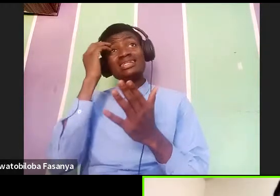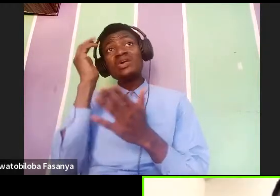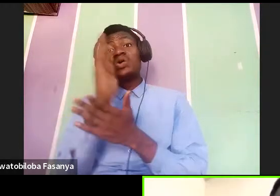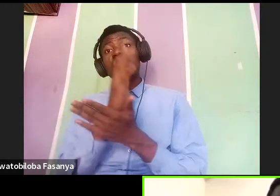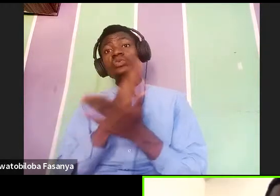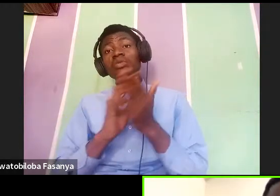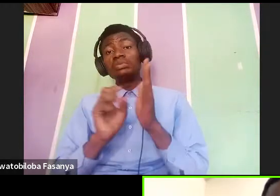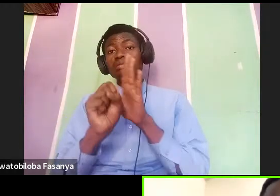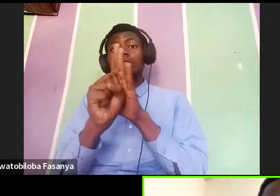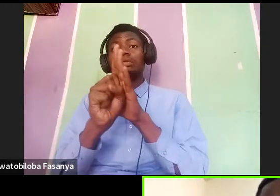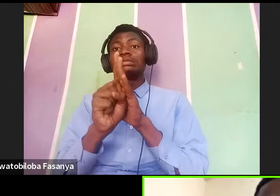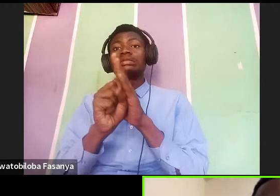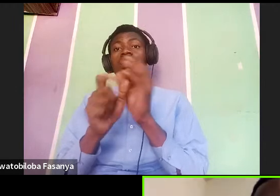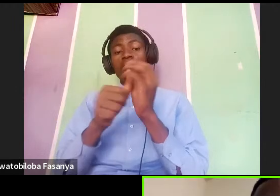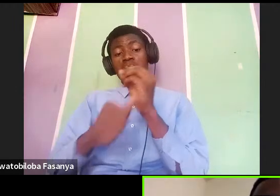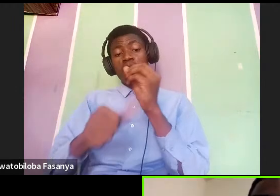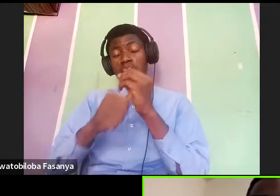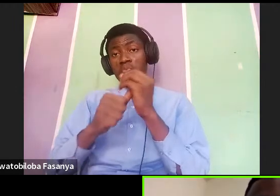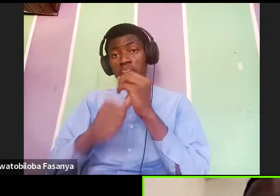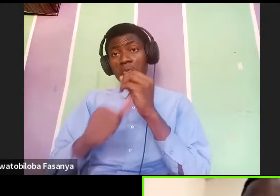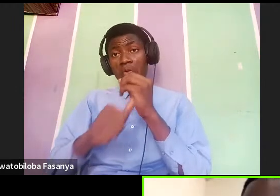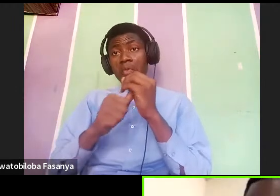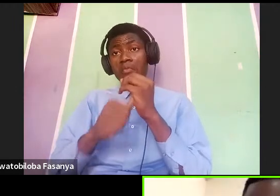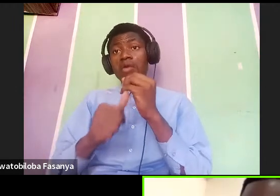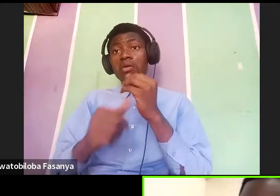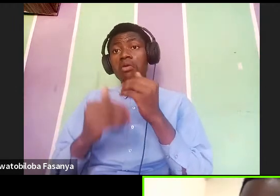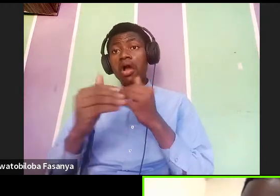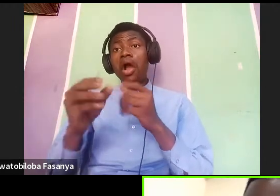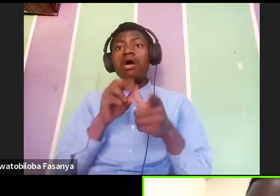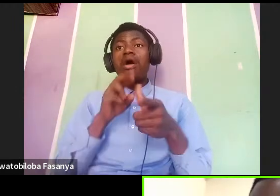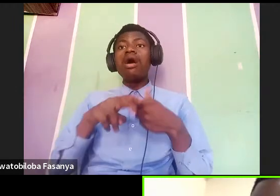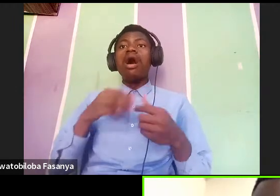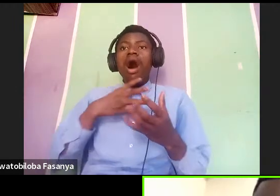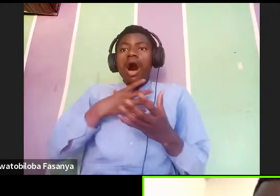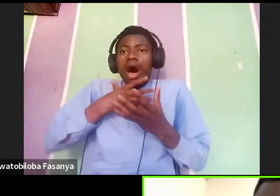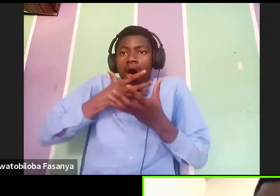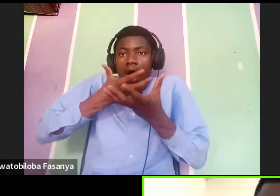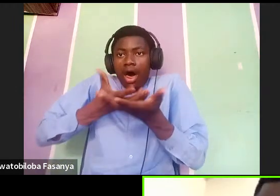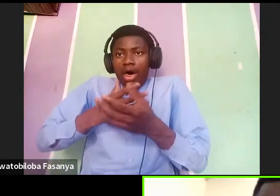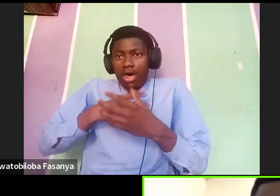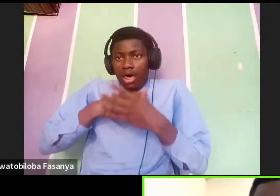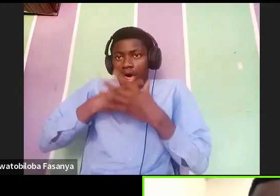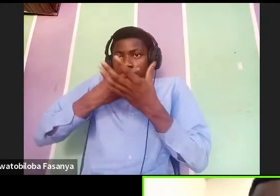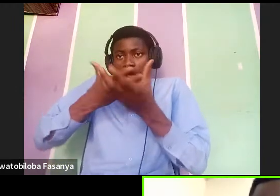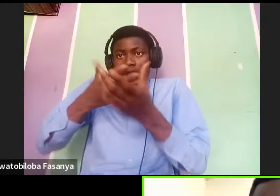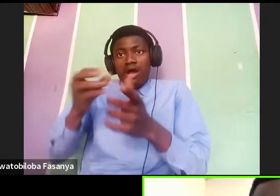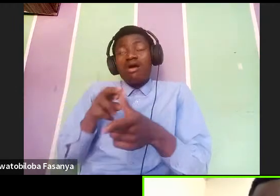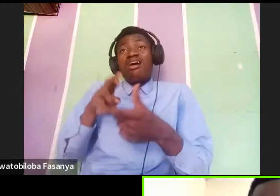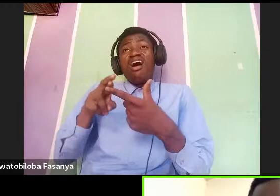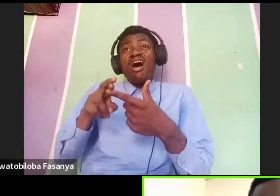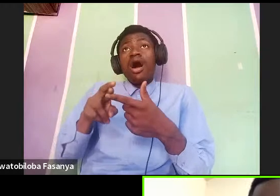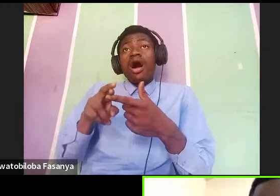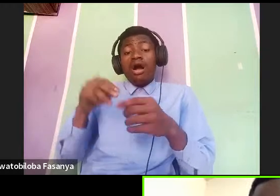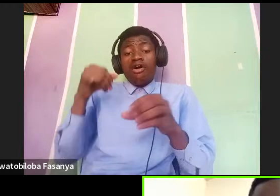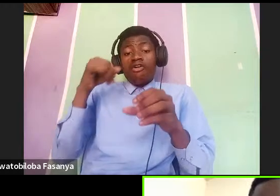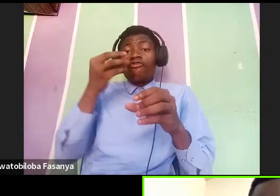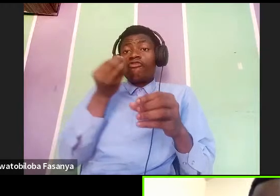vomiting. And what happens in food poisoning or diarrhea diseases that